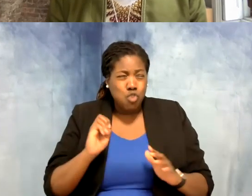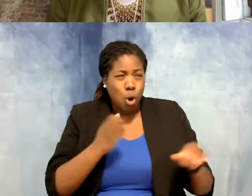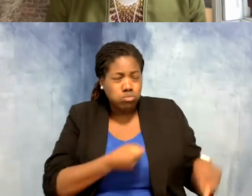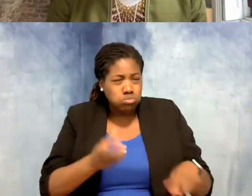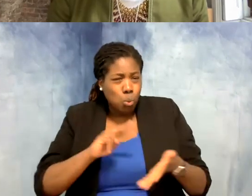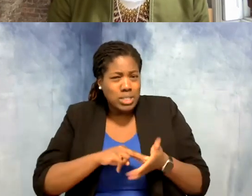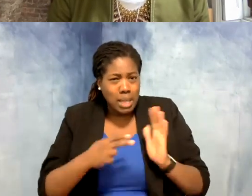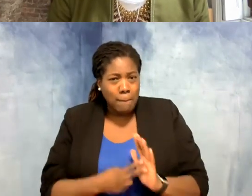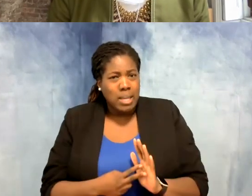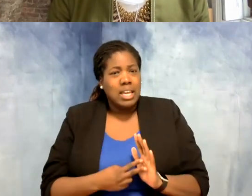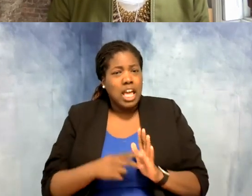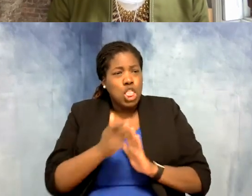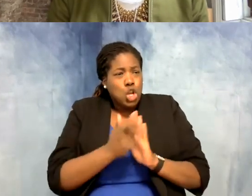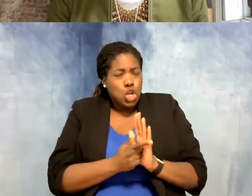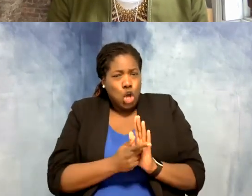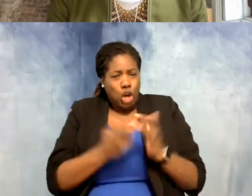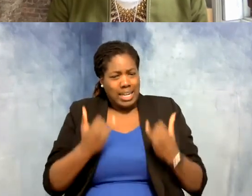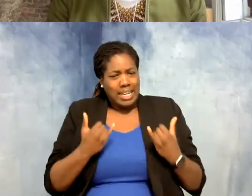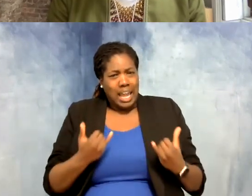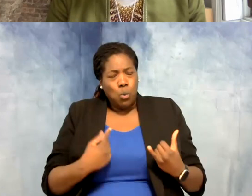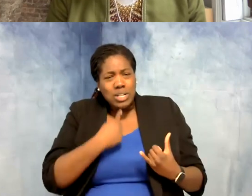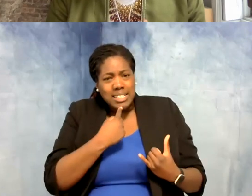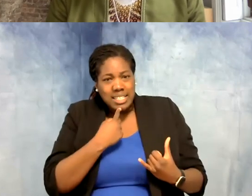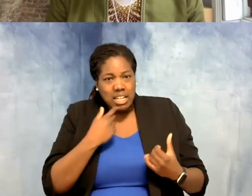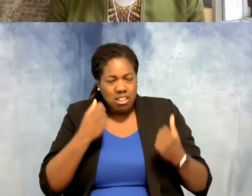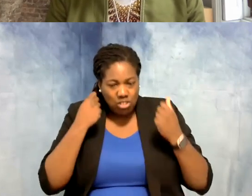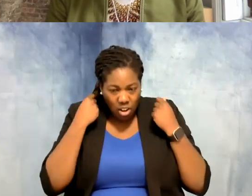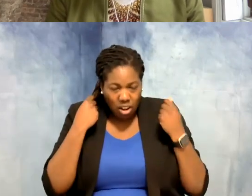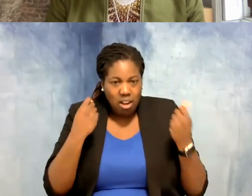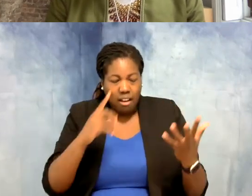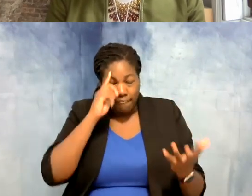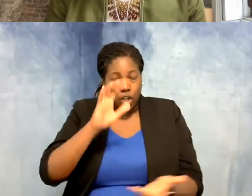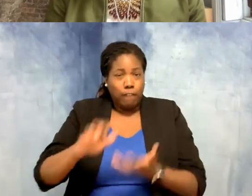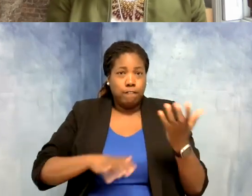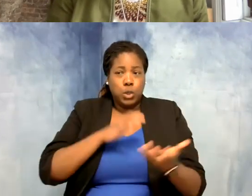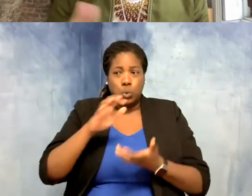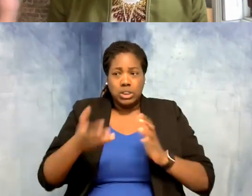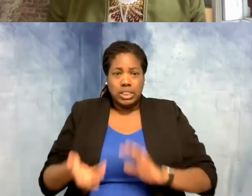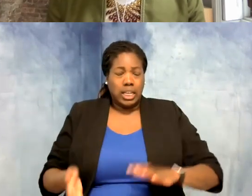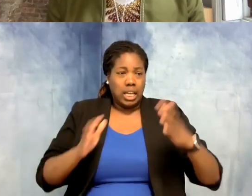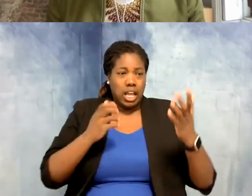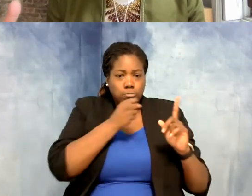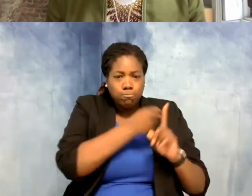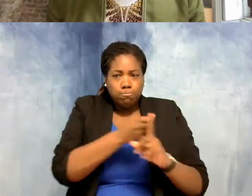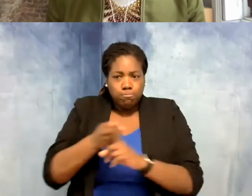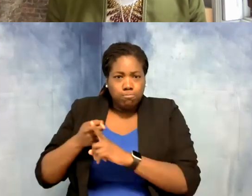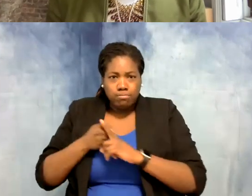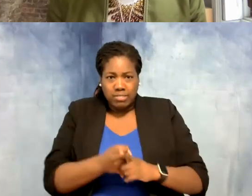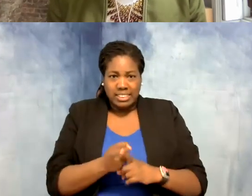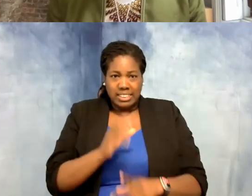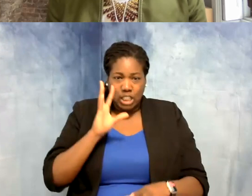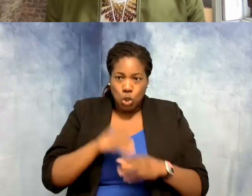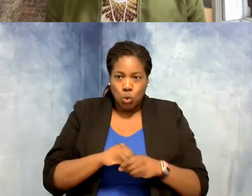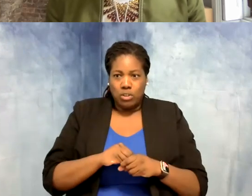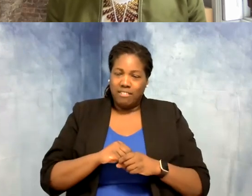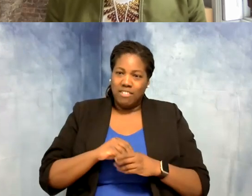overturned. What's the state of the law today? There's so much confusion and chaos that has existed because that's part of the